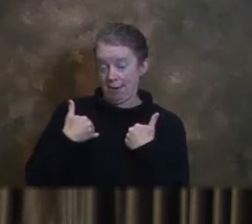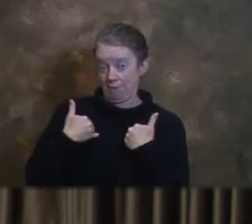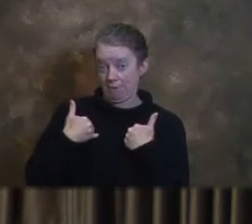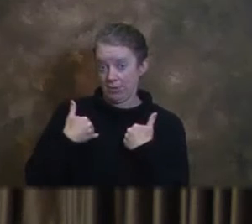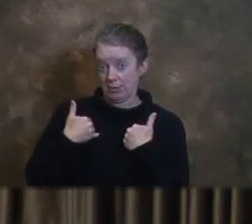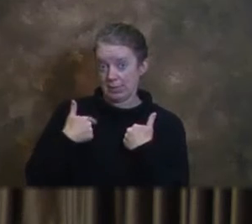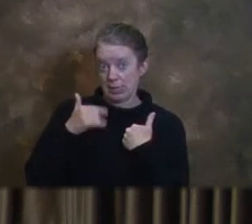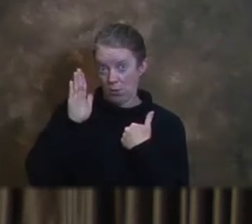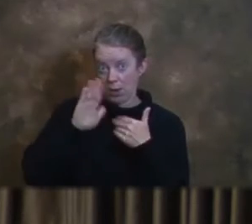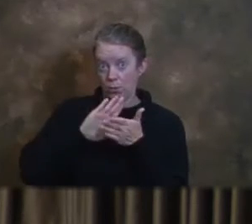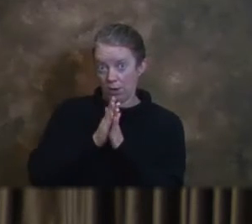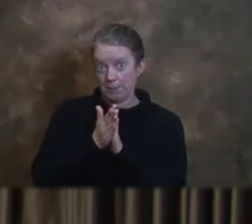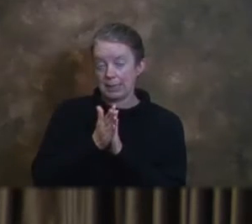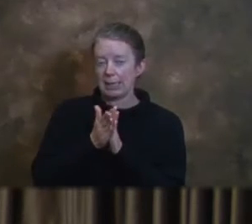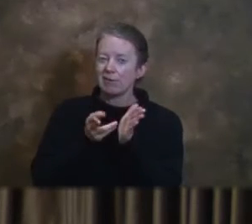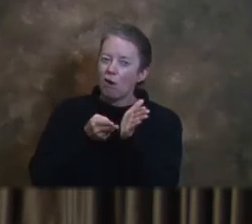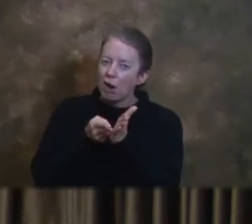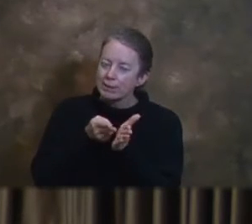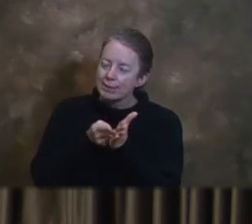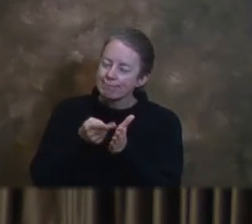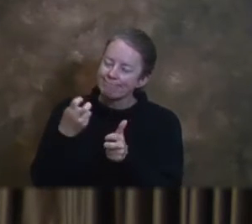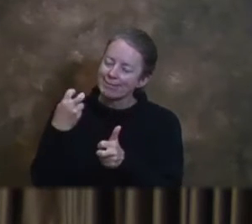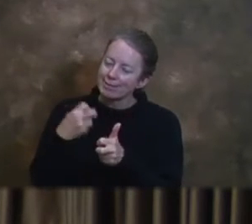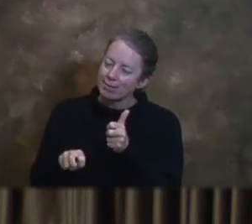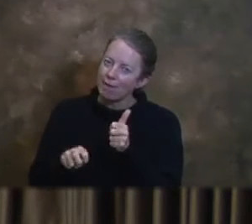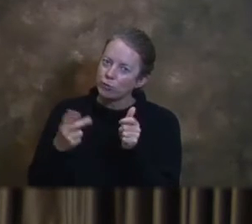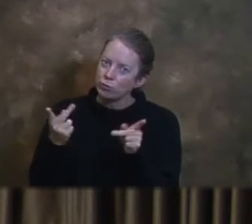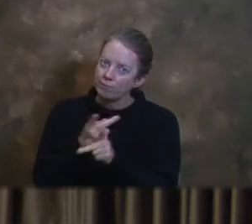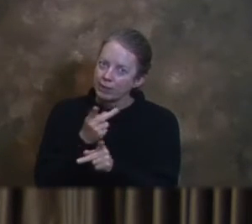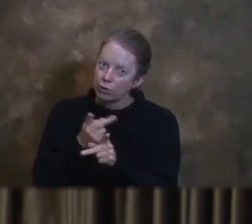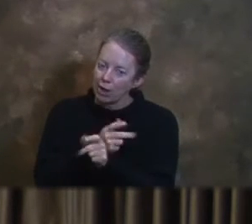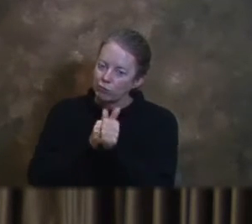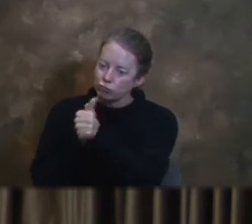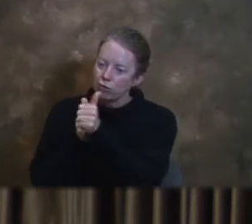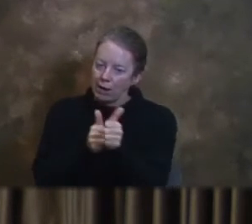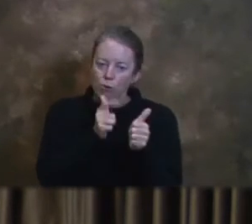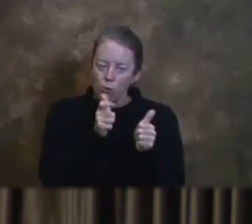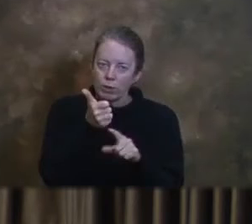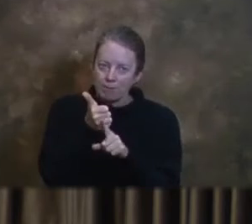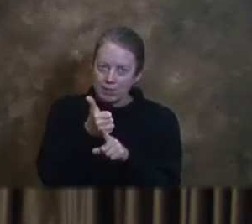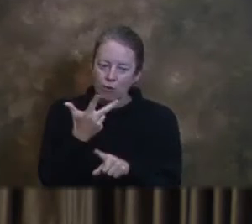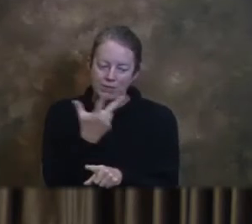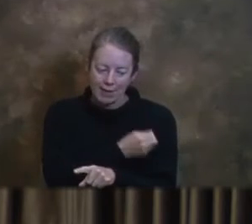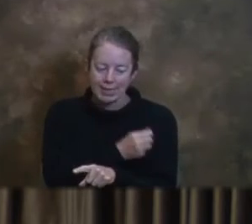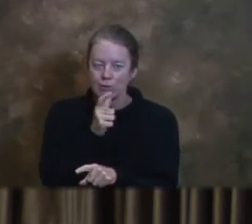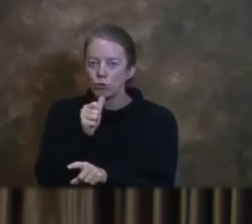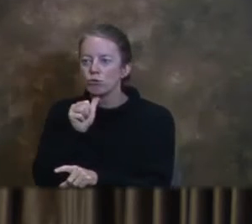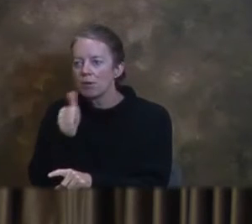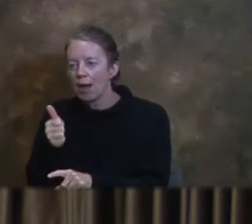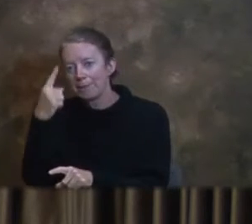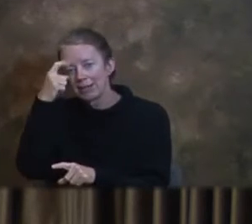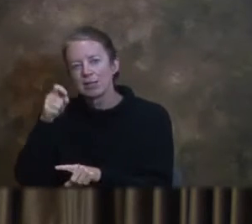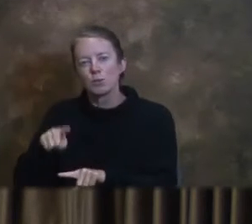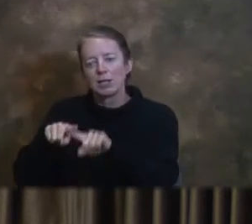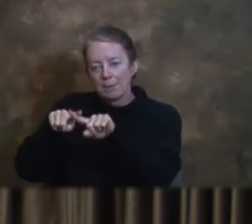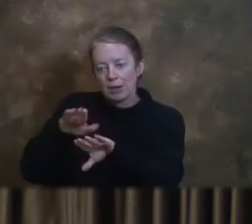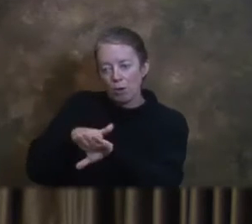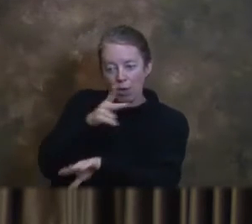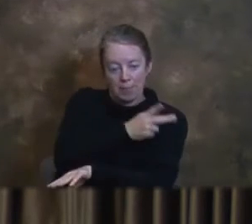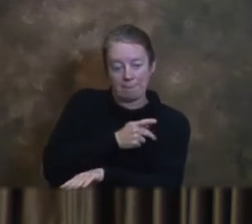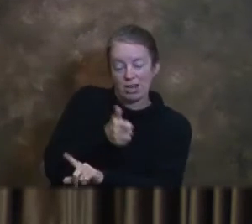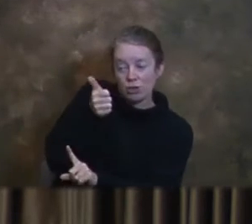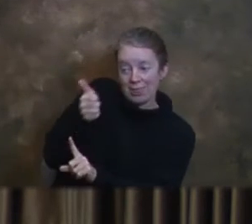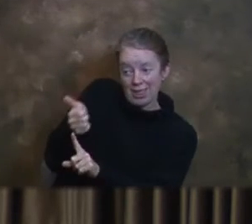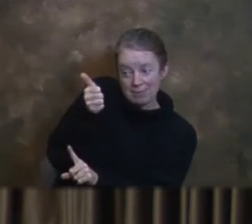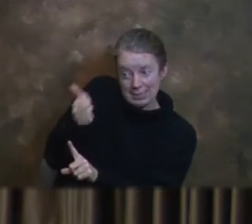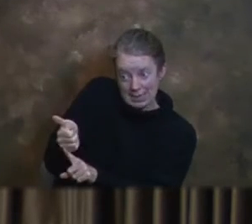be totally honest with you, it's difficult to track who's been vaccinated or not because we're reliant on self-reporting from the patients, and so it's not